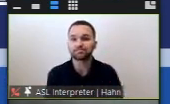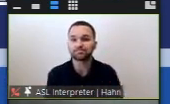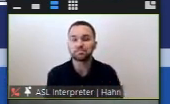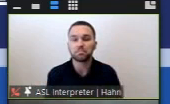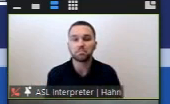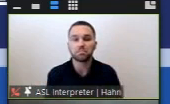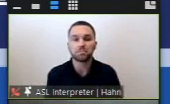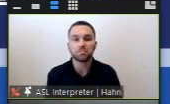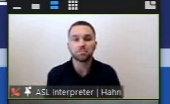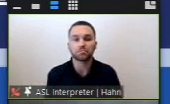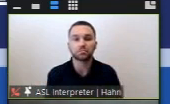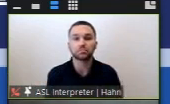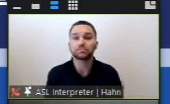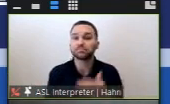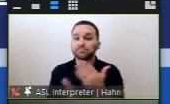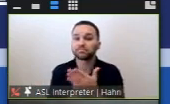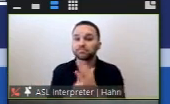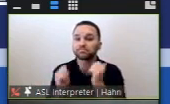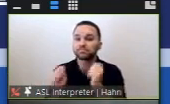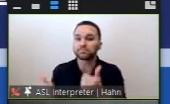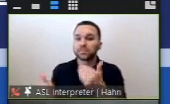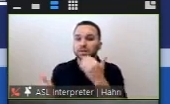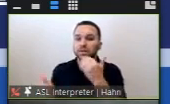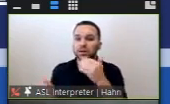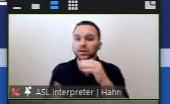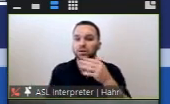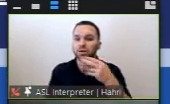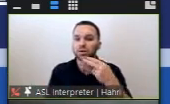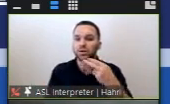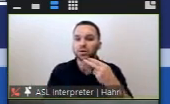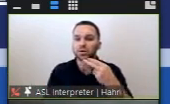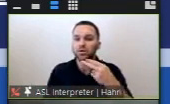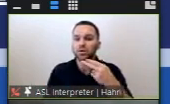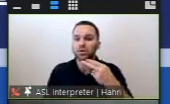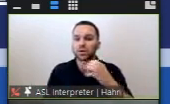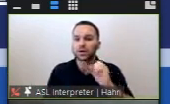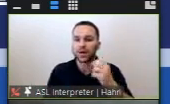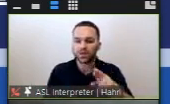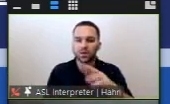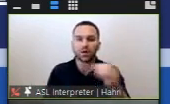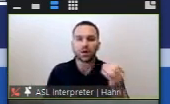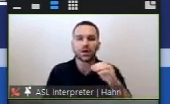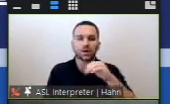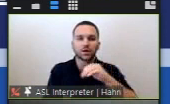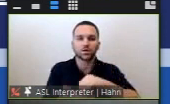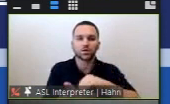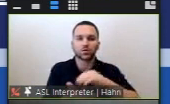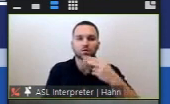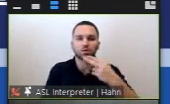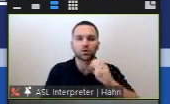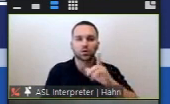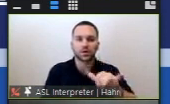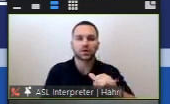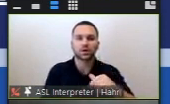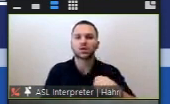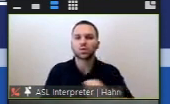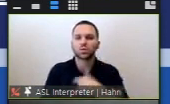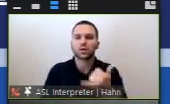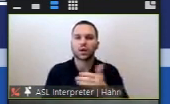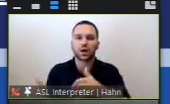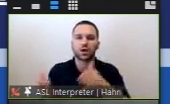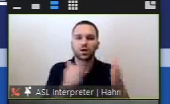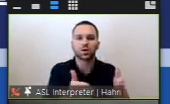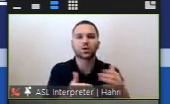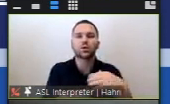All right, thank you, Dr. Herlihy and Heather. We are going to move into our media Q&A portion of today's